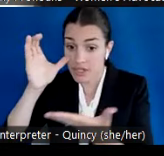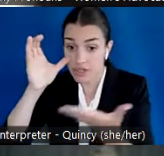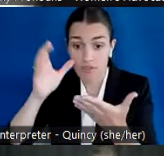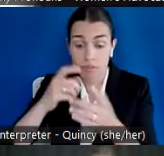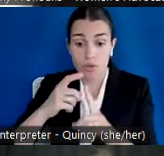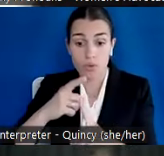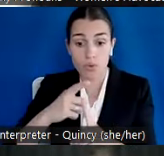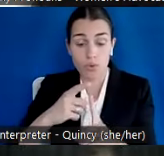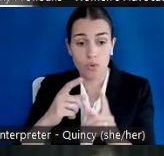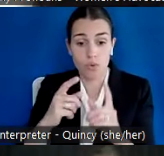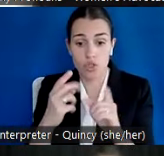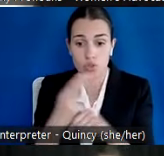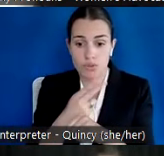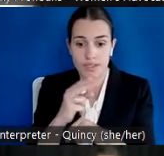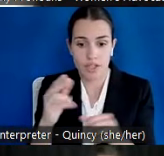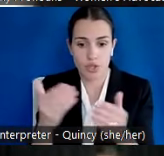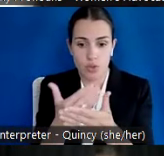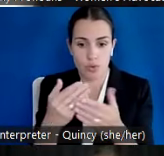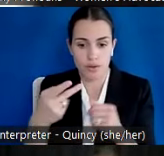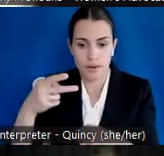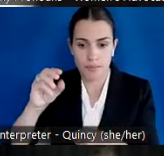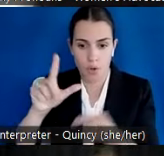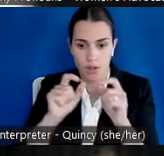this 2-question poll.